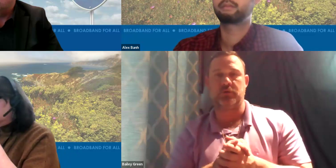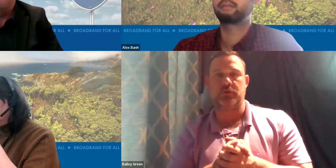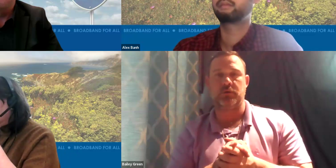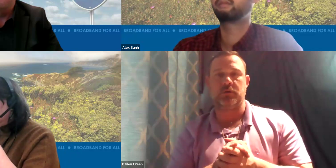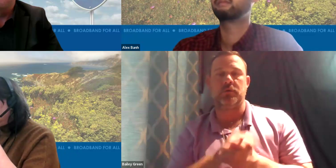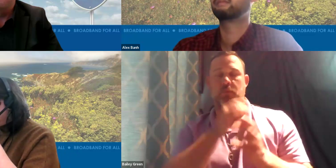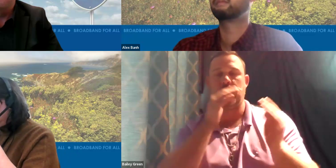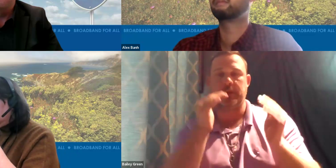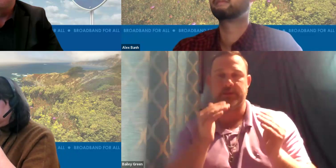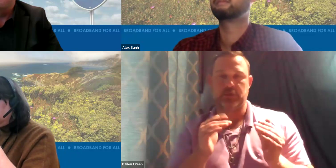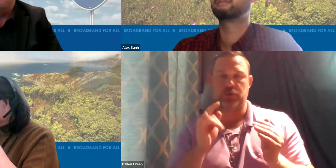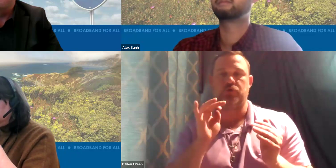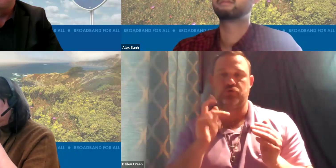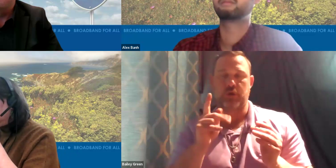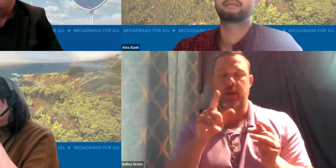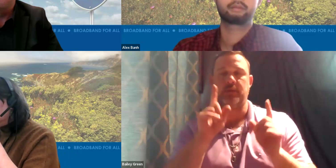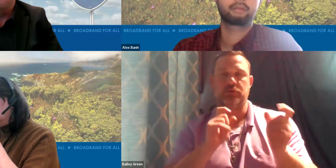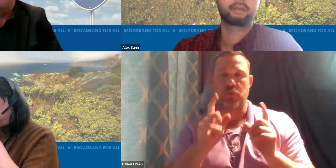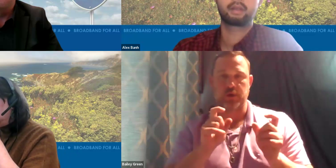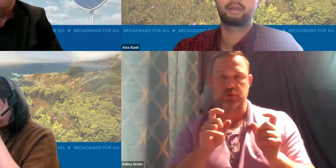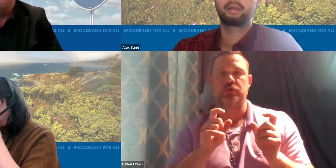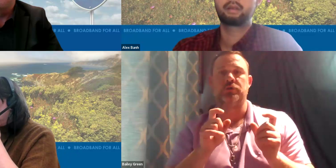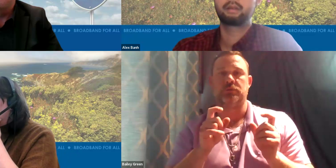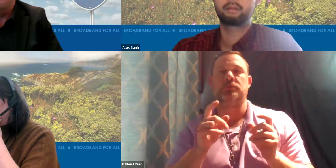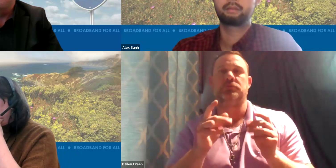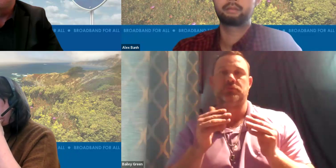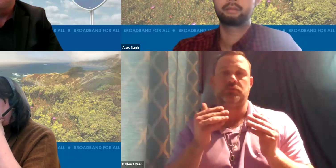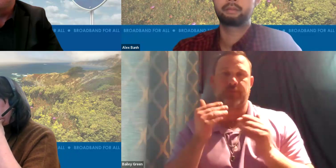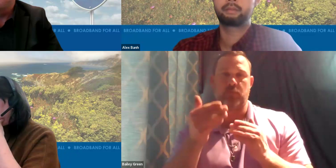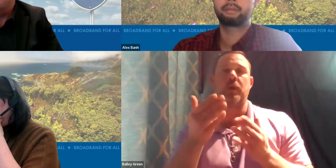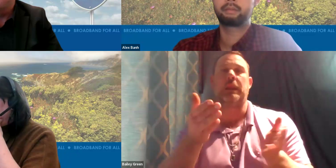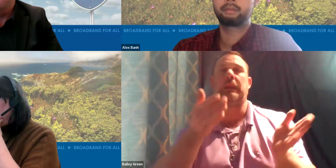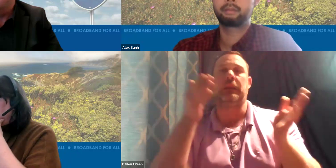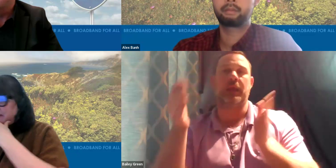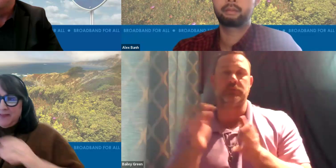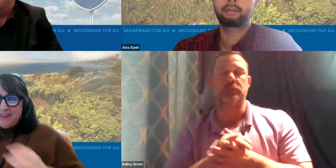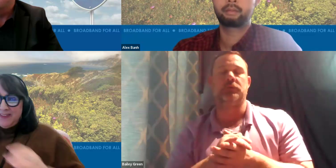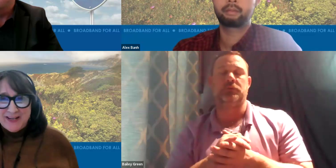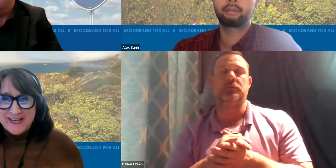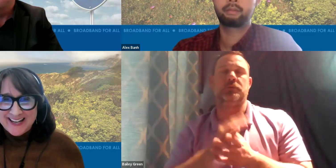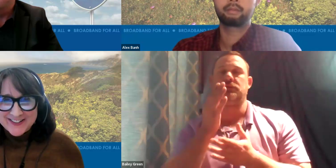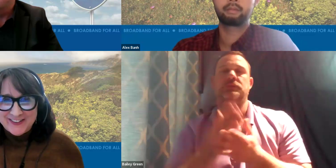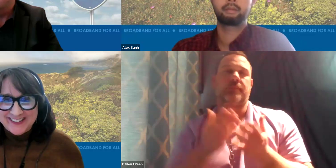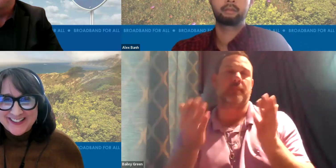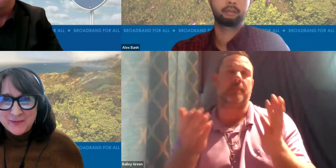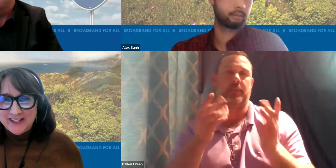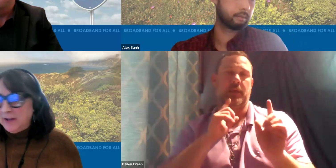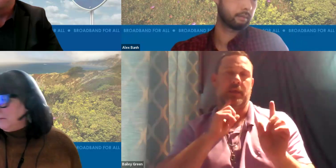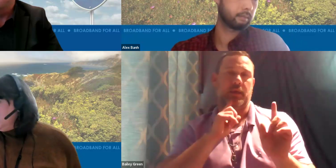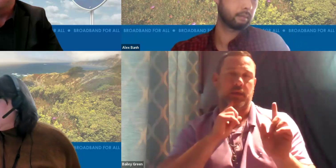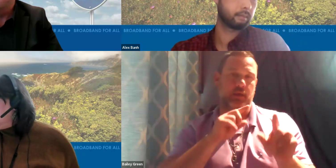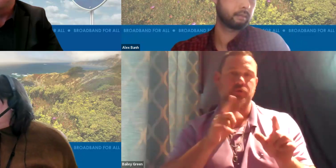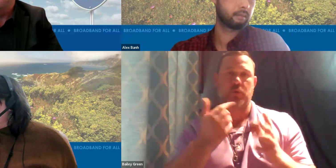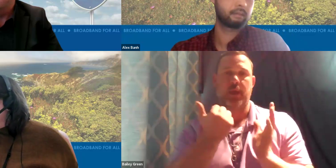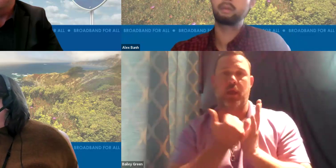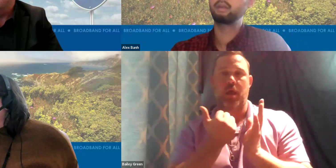said, we'll continue to track these questions as we continue to move forward. We'll move to the next section where some of these may be answered, or at least we can